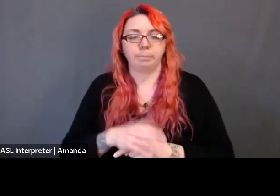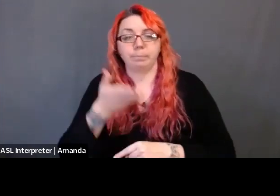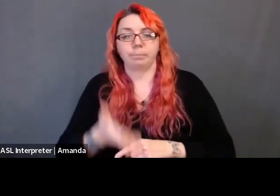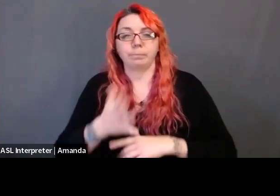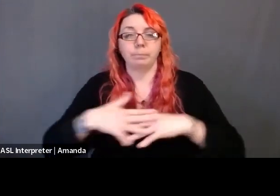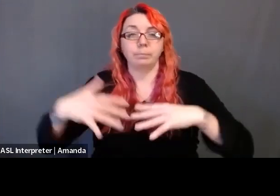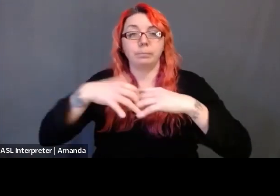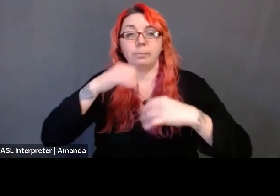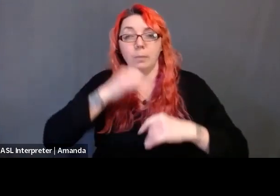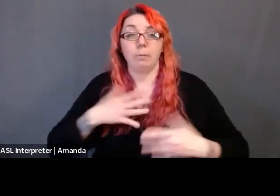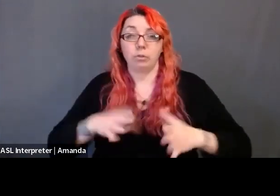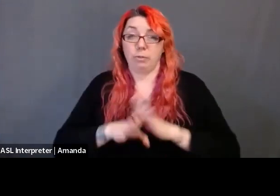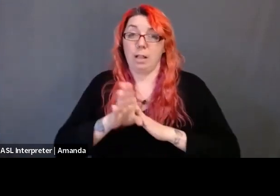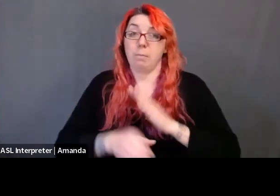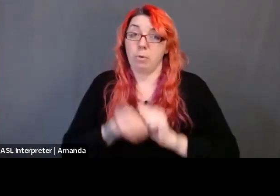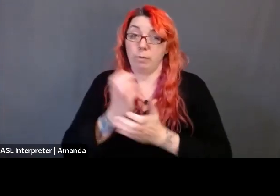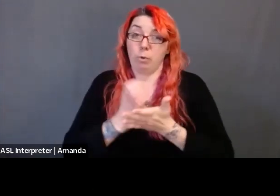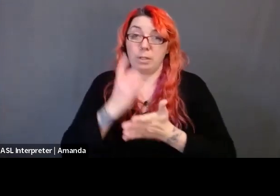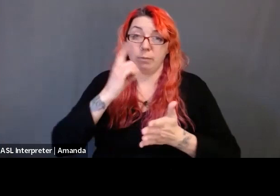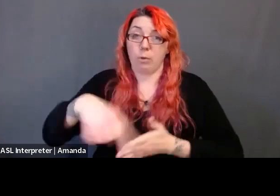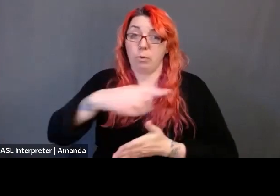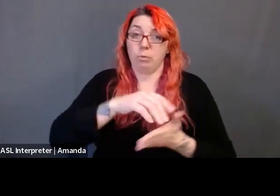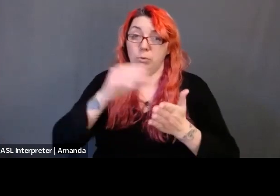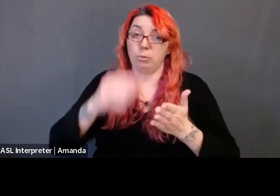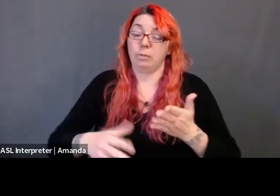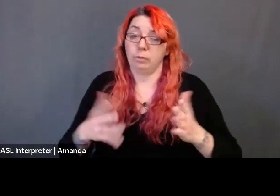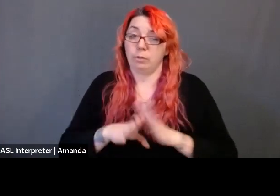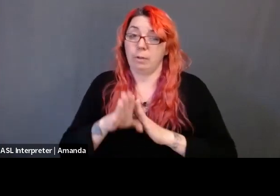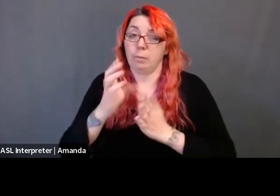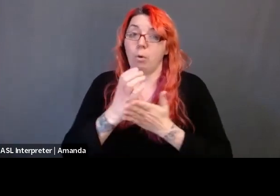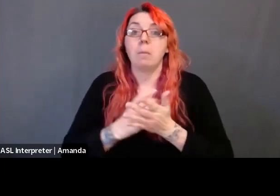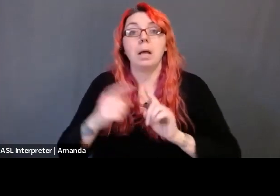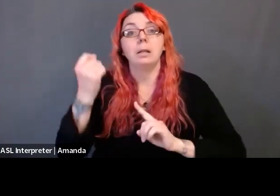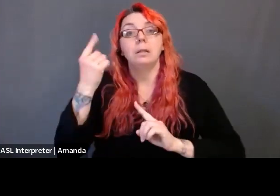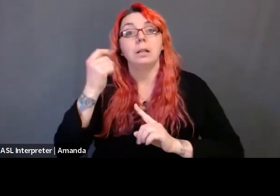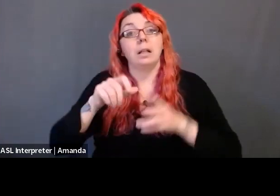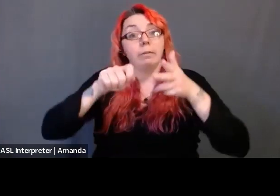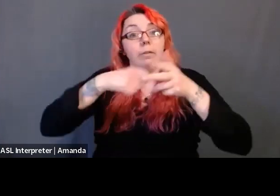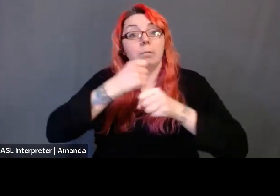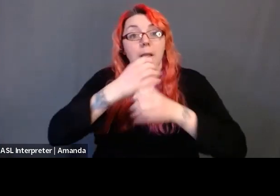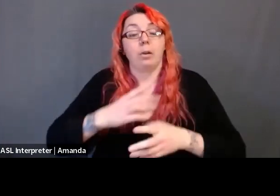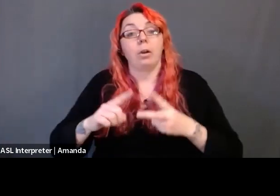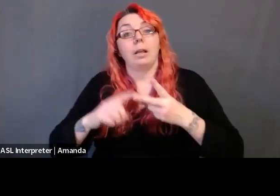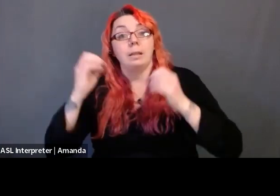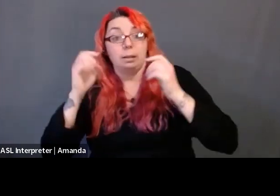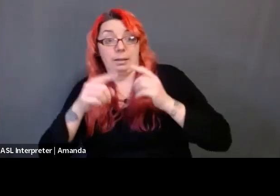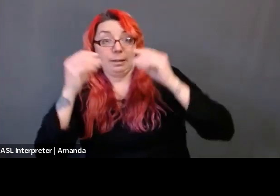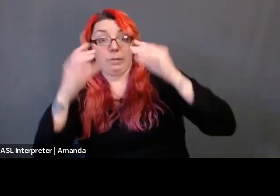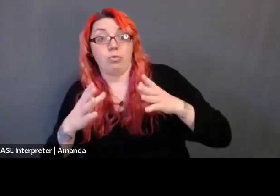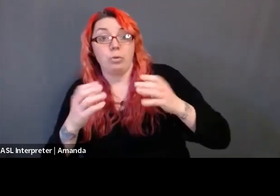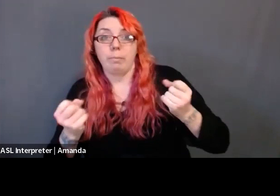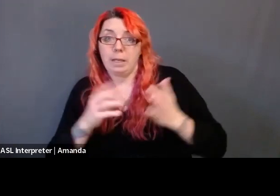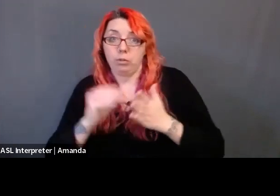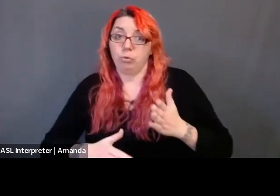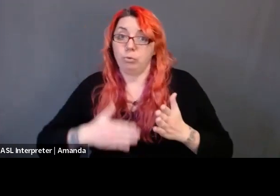these students are taking. But what few here know about the filmmaker and educator is the trauma she carries as a survivor